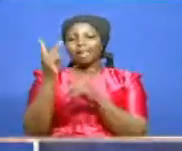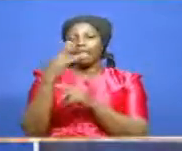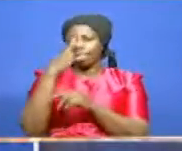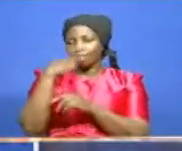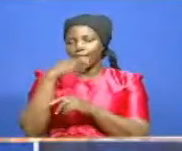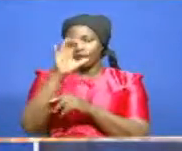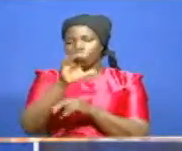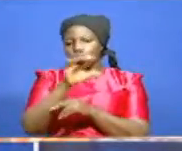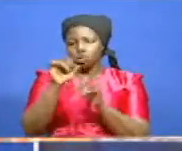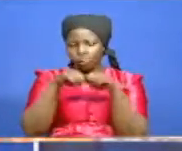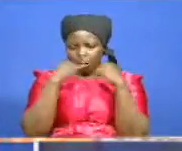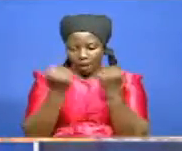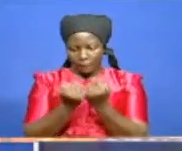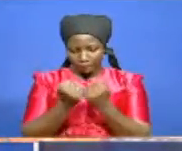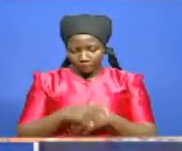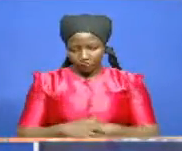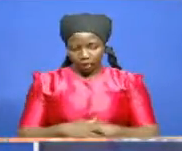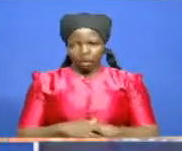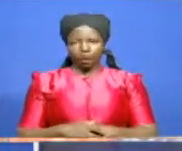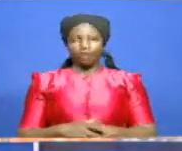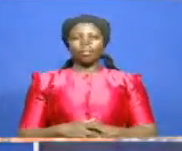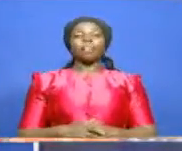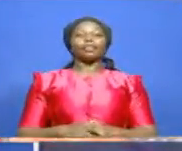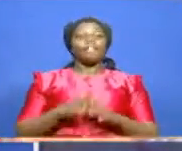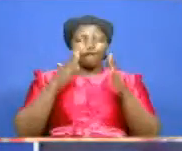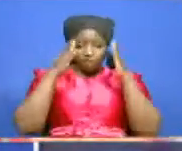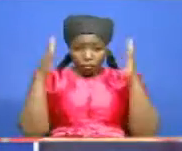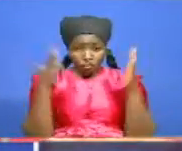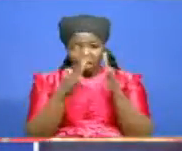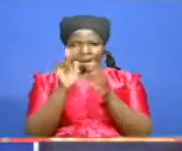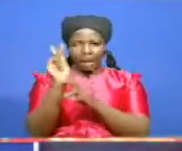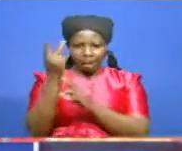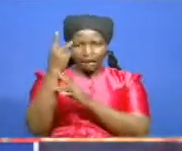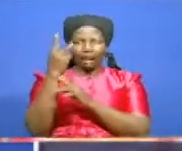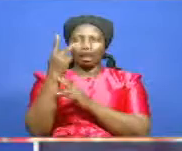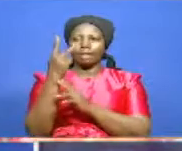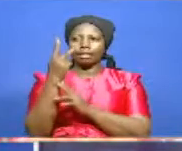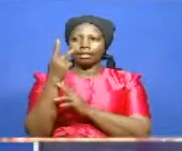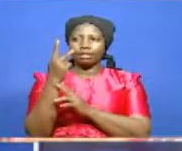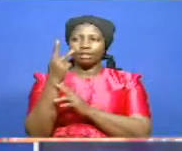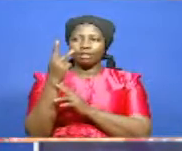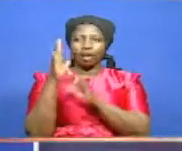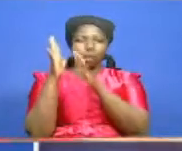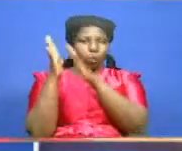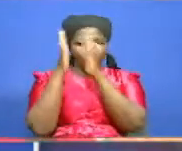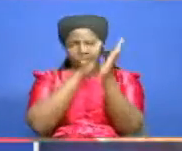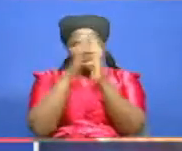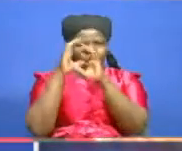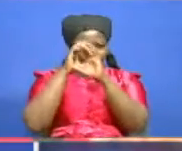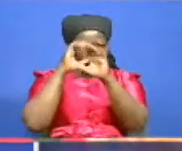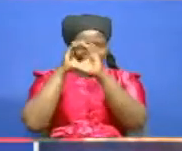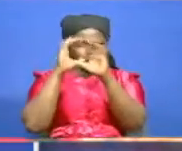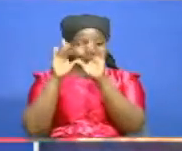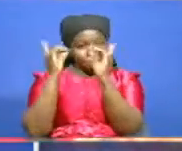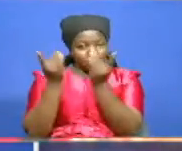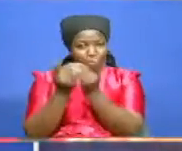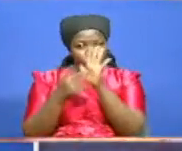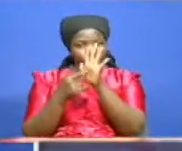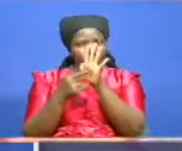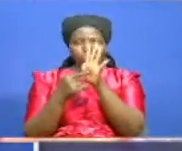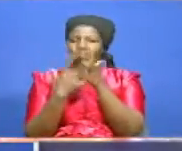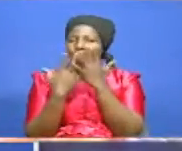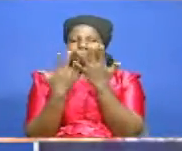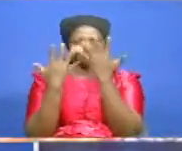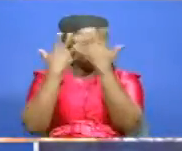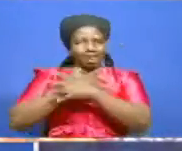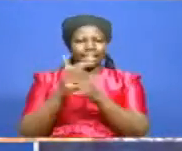Society. Focus by Kenya Meteorological Department paint a dual picture of hope and gloom this year. In some parts, there